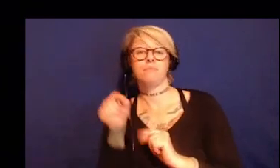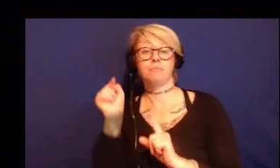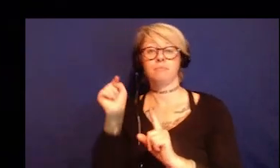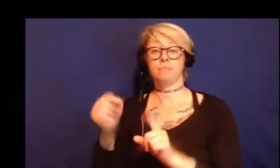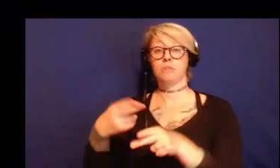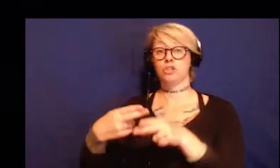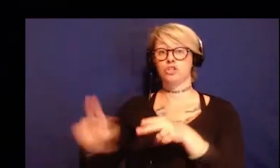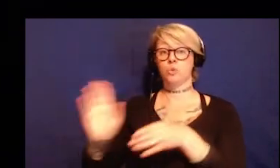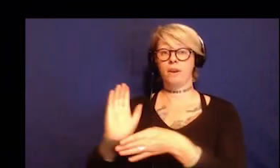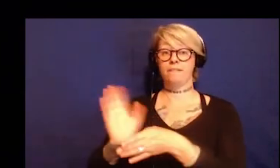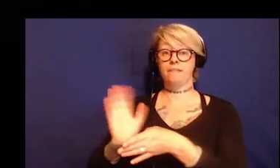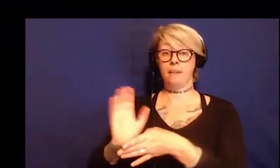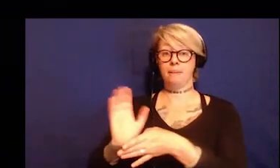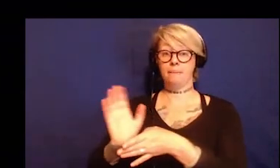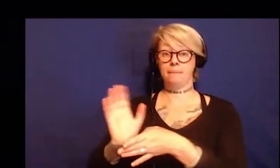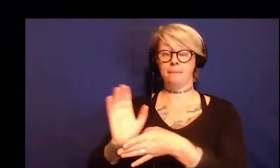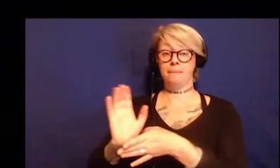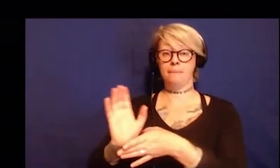short film.